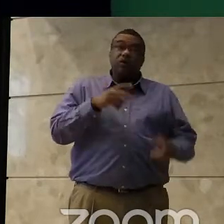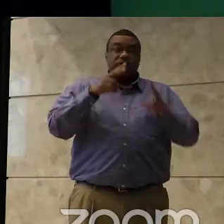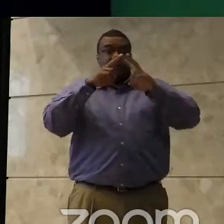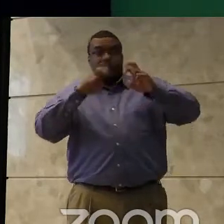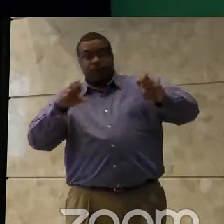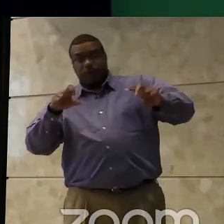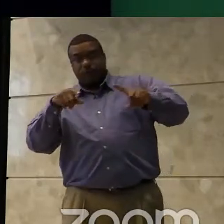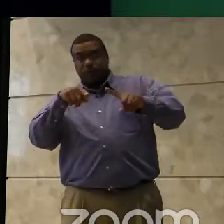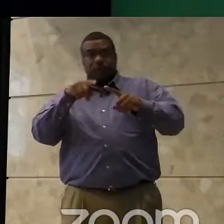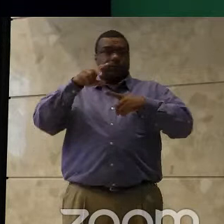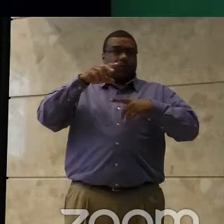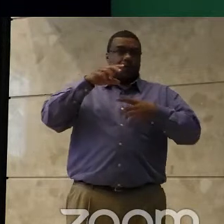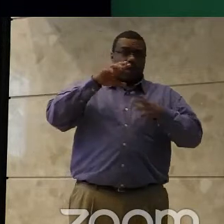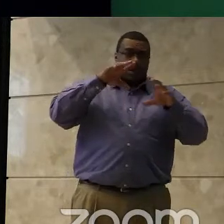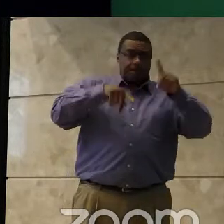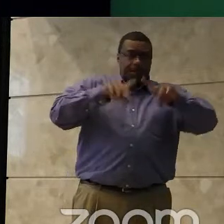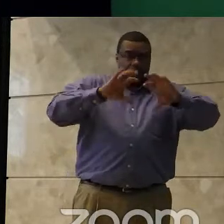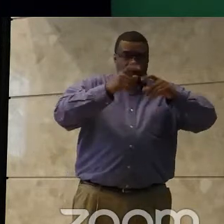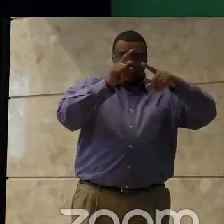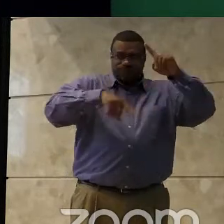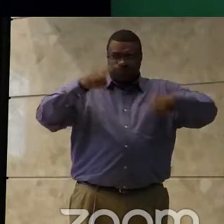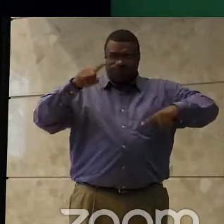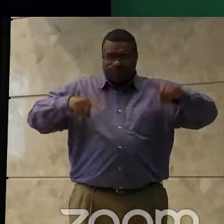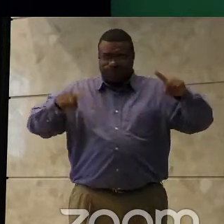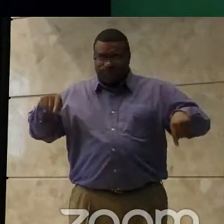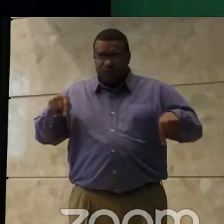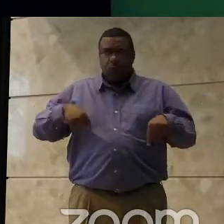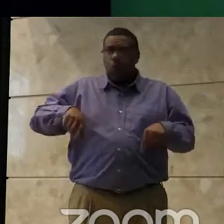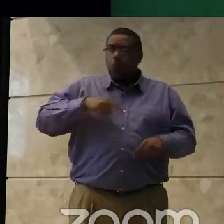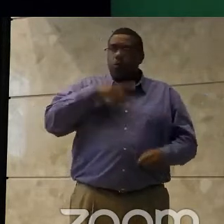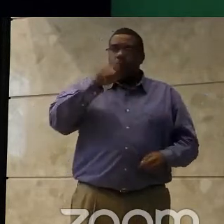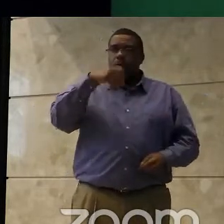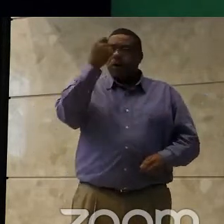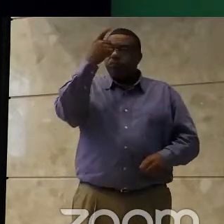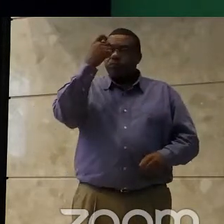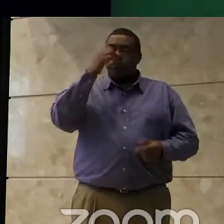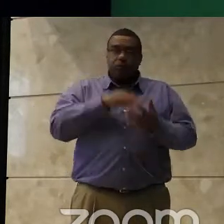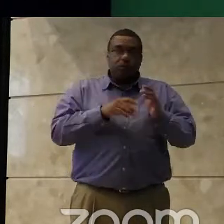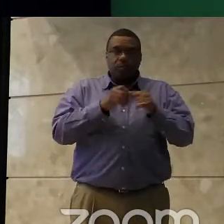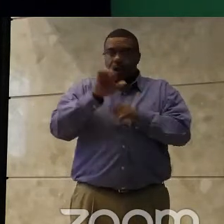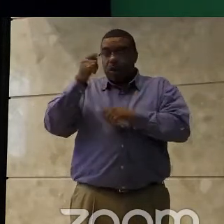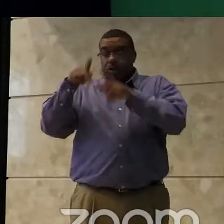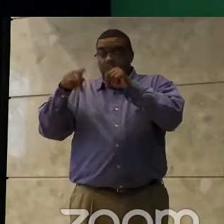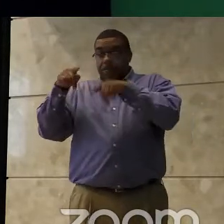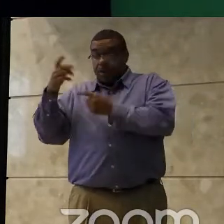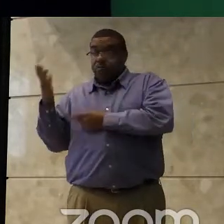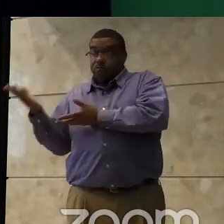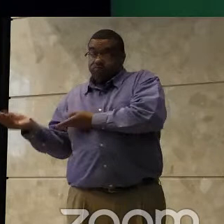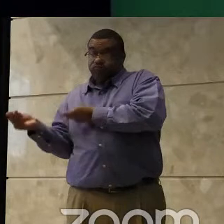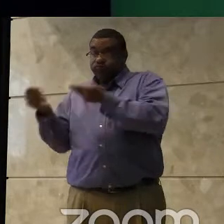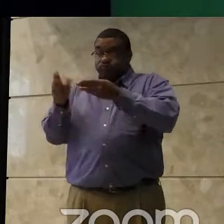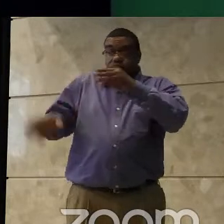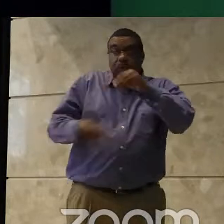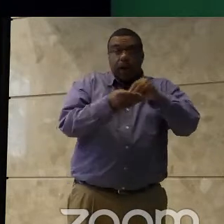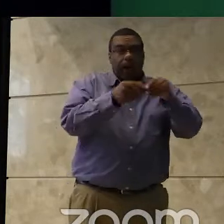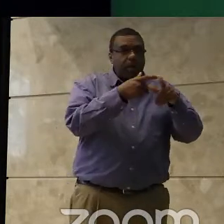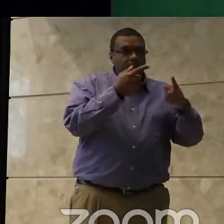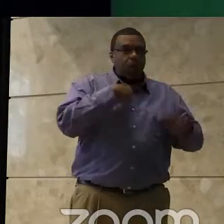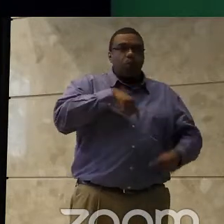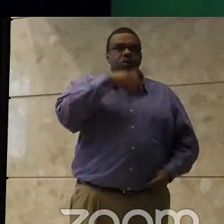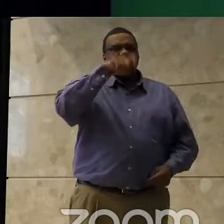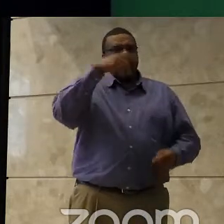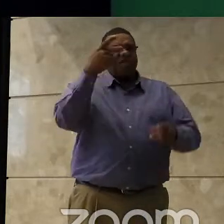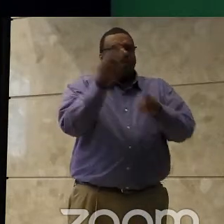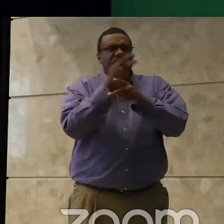the diversity of populations. We have to understand what other people bring to the table, and we must find